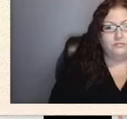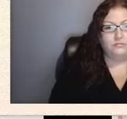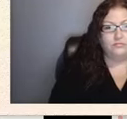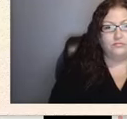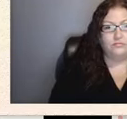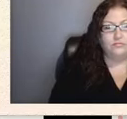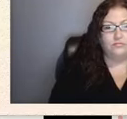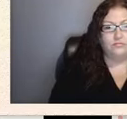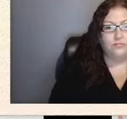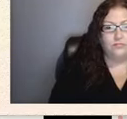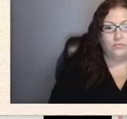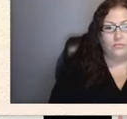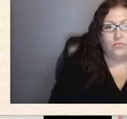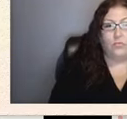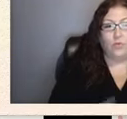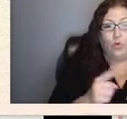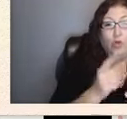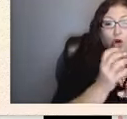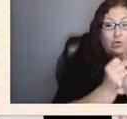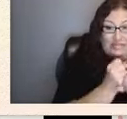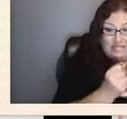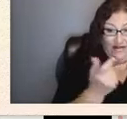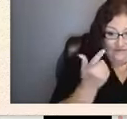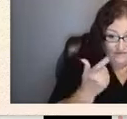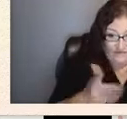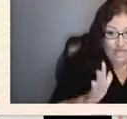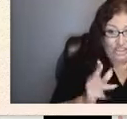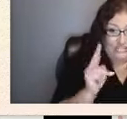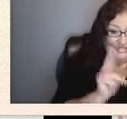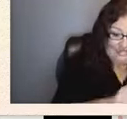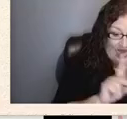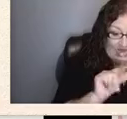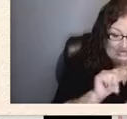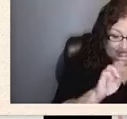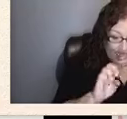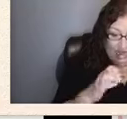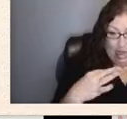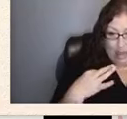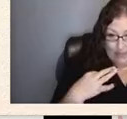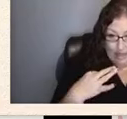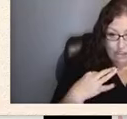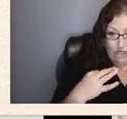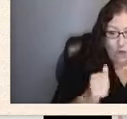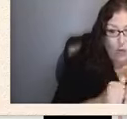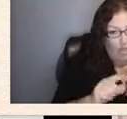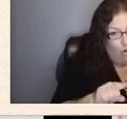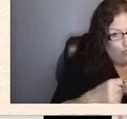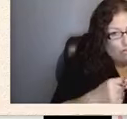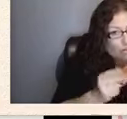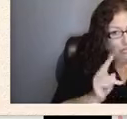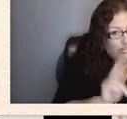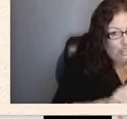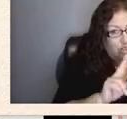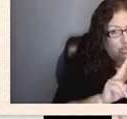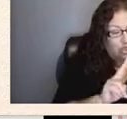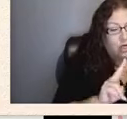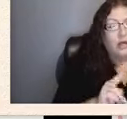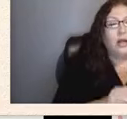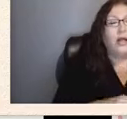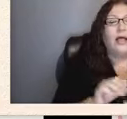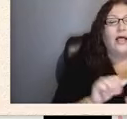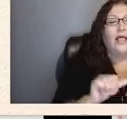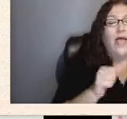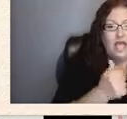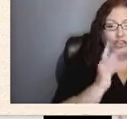Upon receipt of a completed, signed, and dated application with the original signature, the agency will review